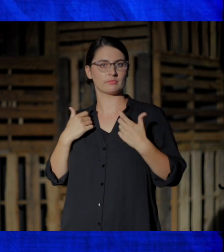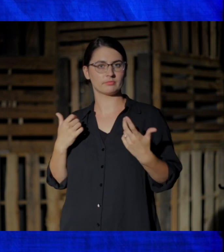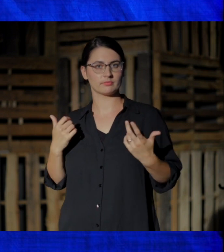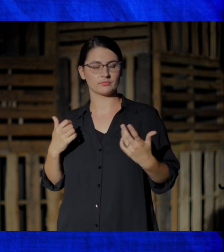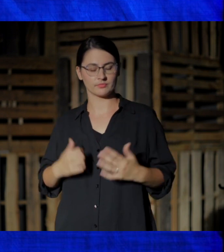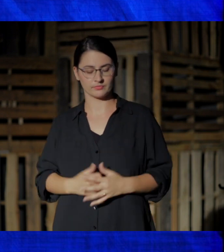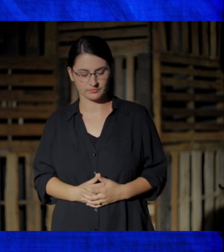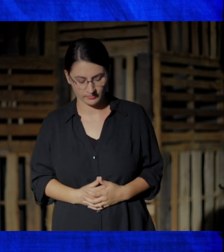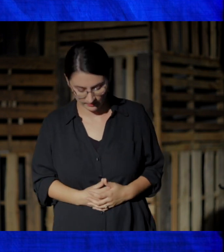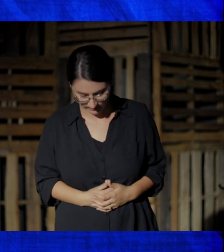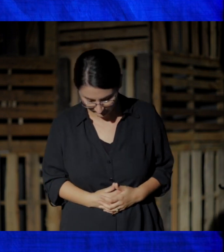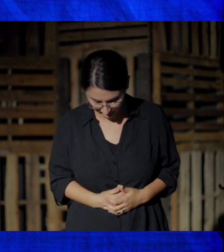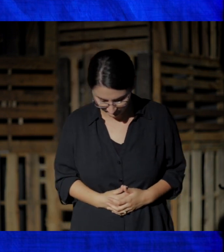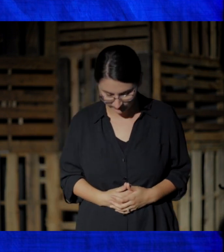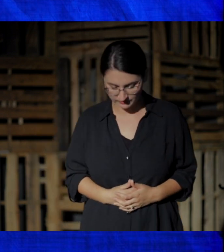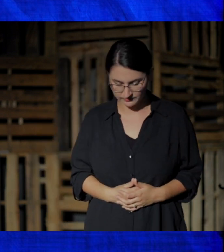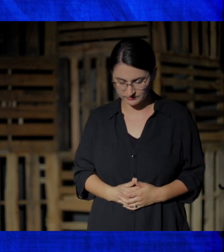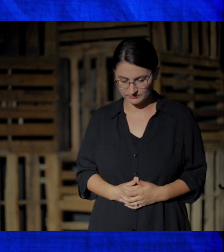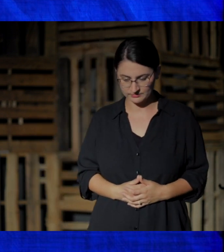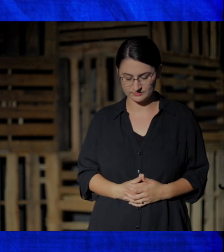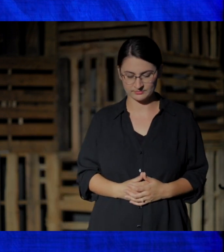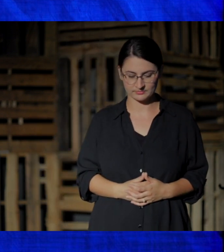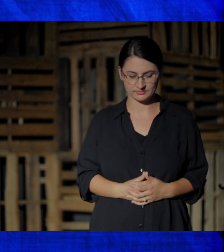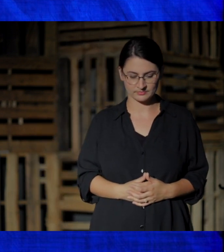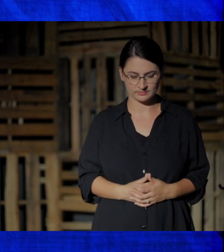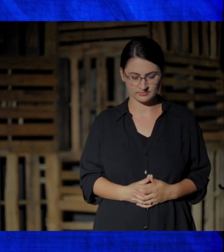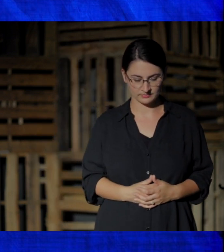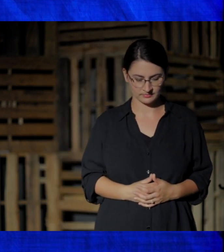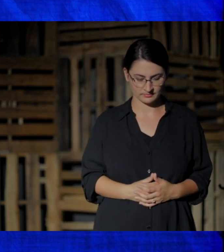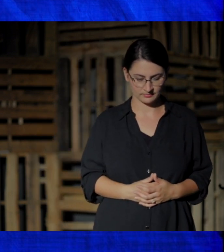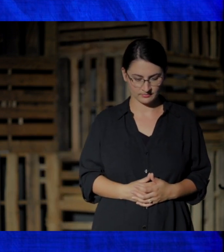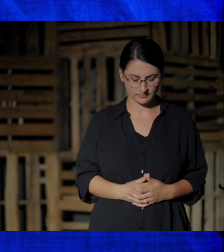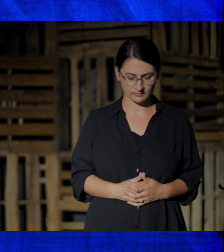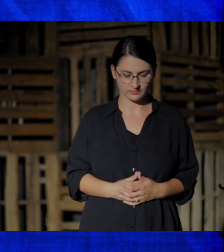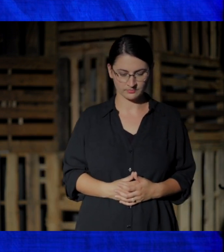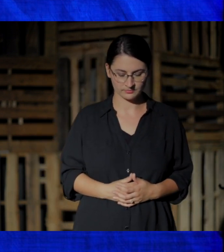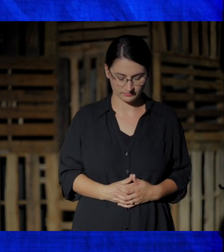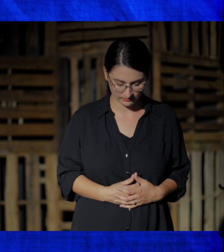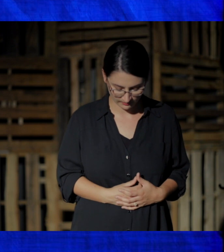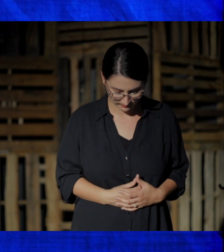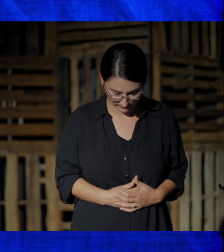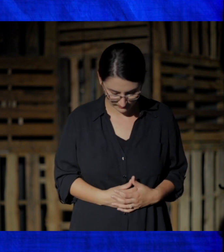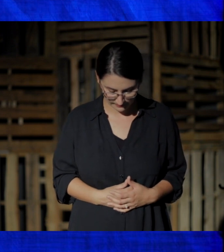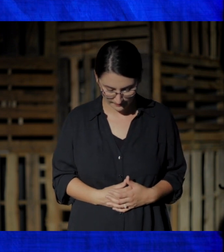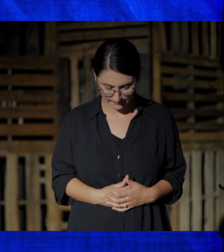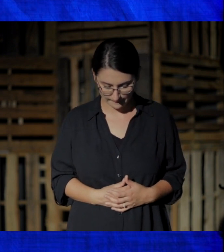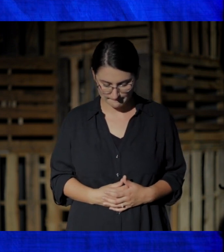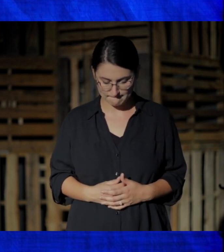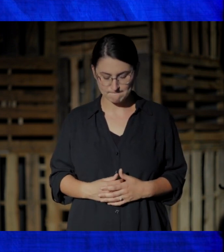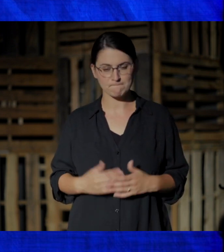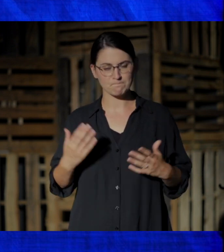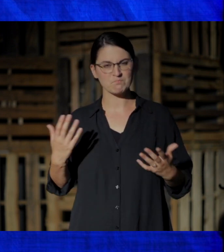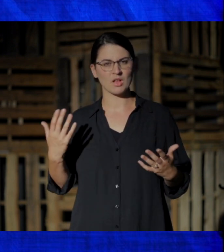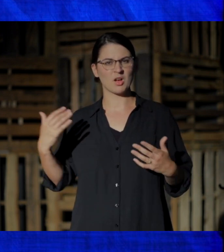guys are engaged. I remember that's when it first hit me, when I was getting engaged. I was like, God is going to send Jesus back